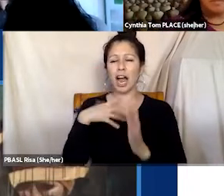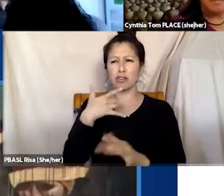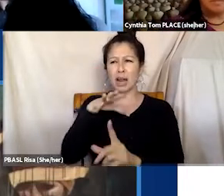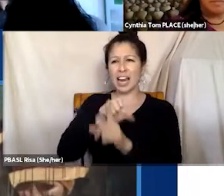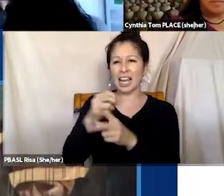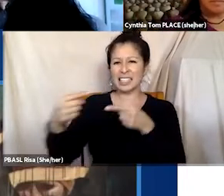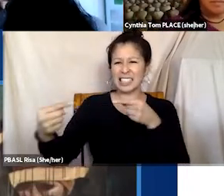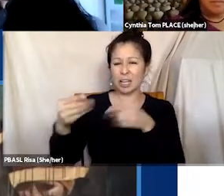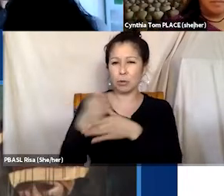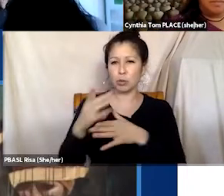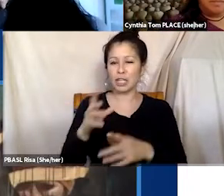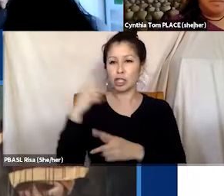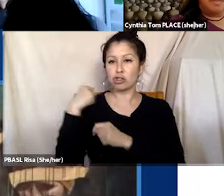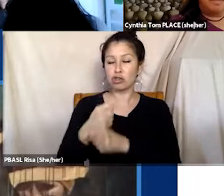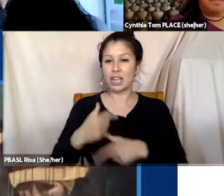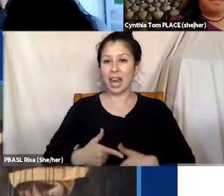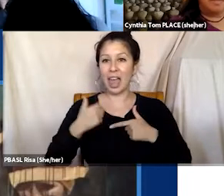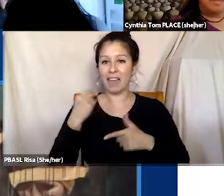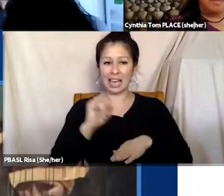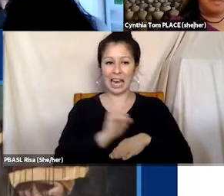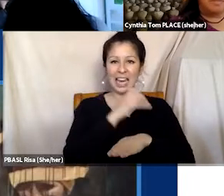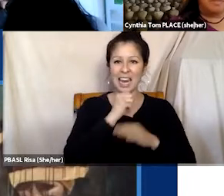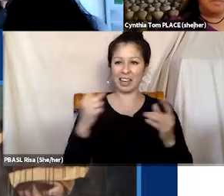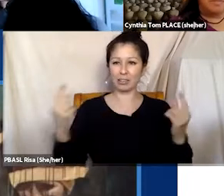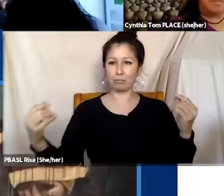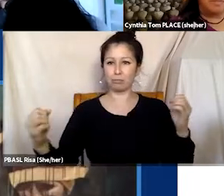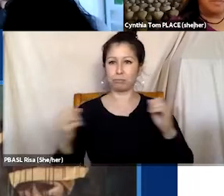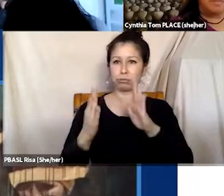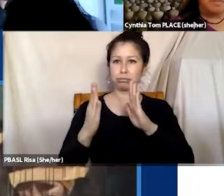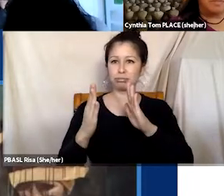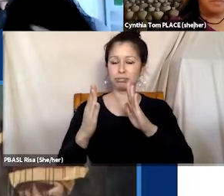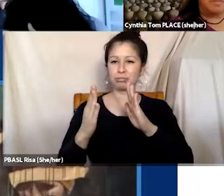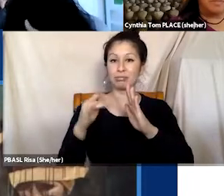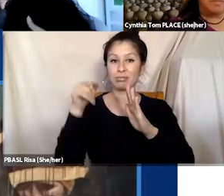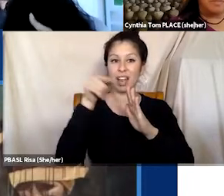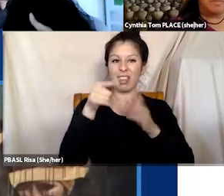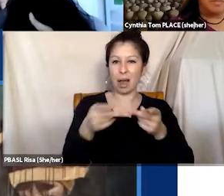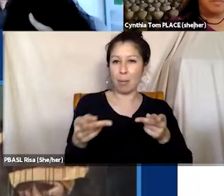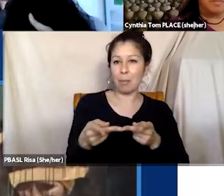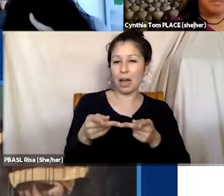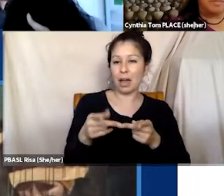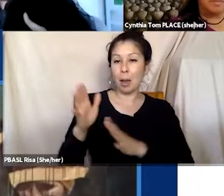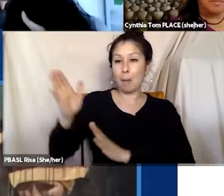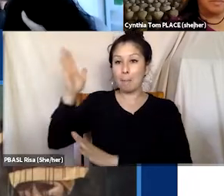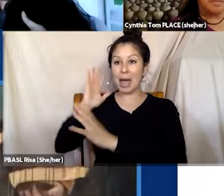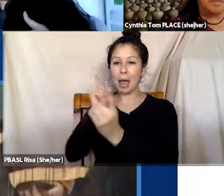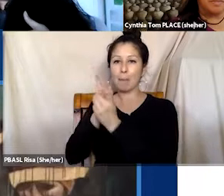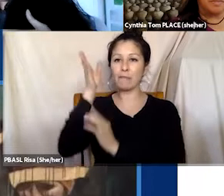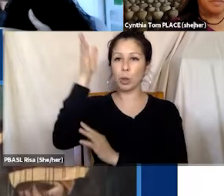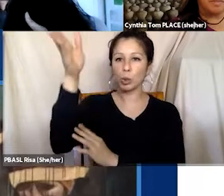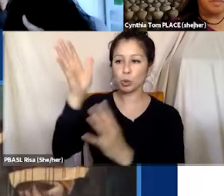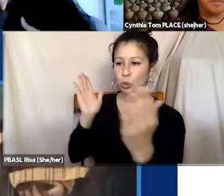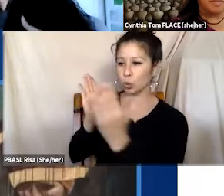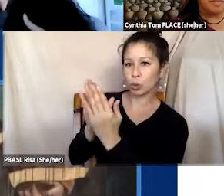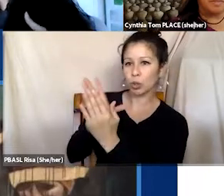traditional lifeways and the industrial age. This is the place where past meets future and sits